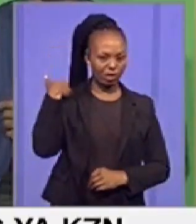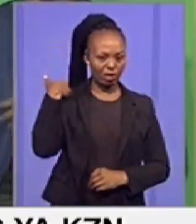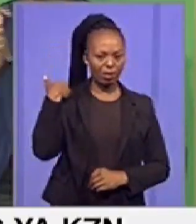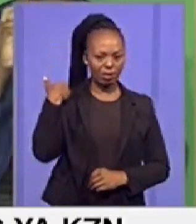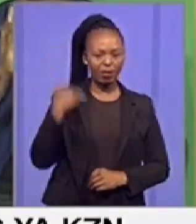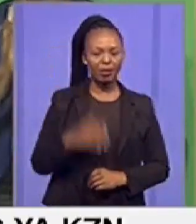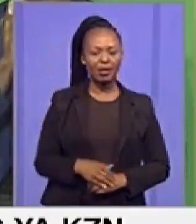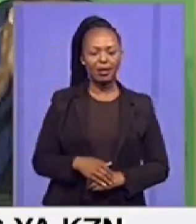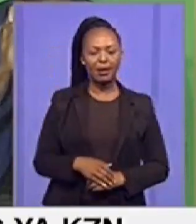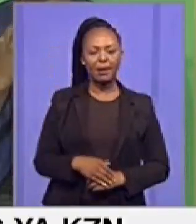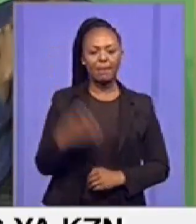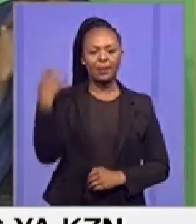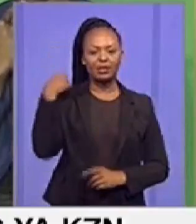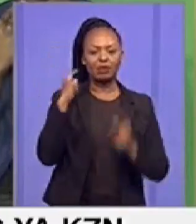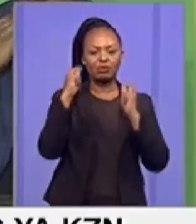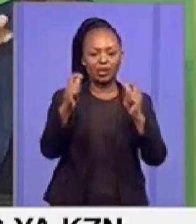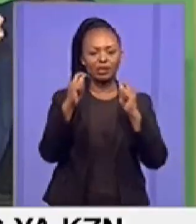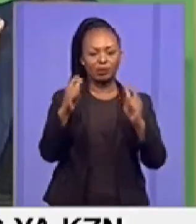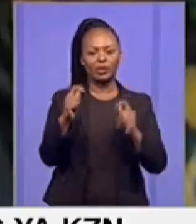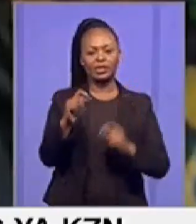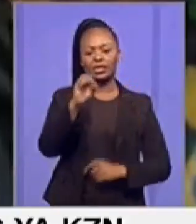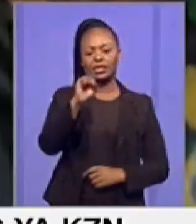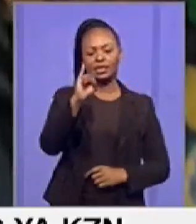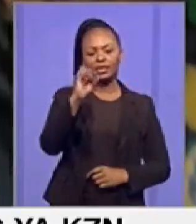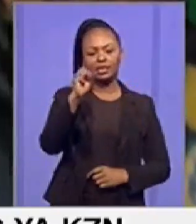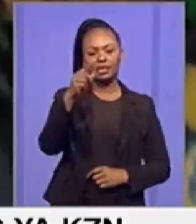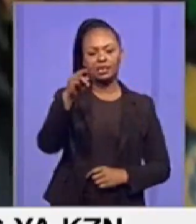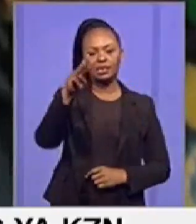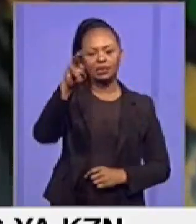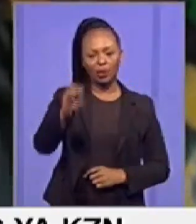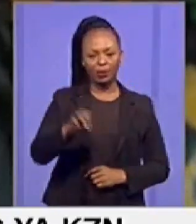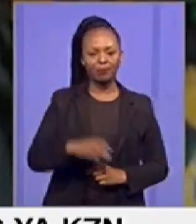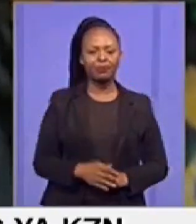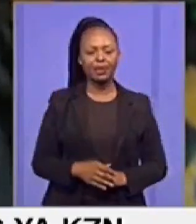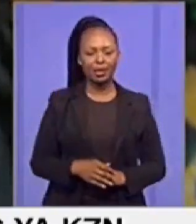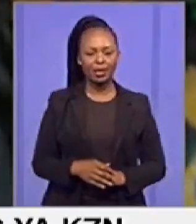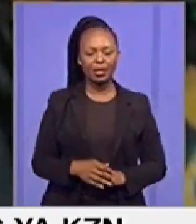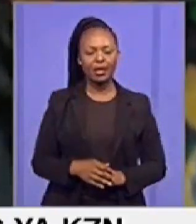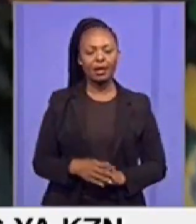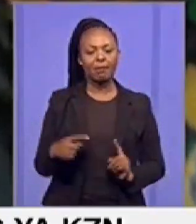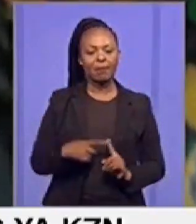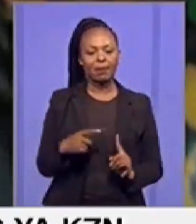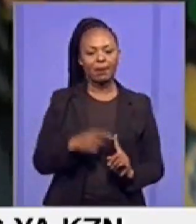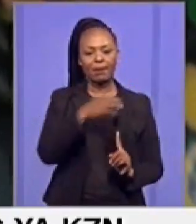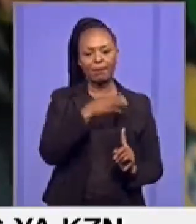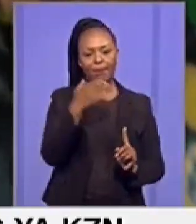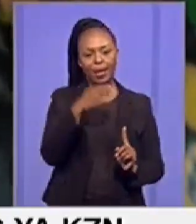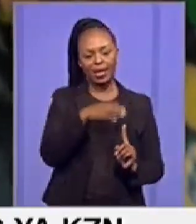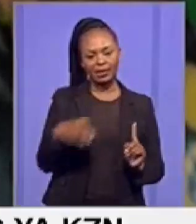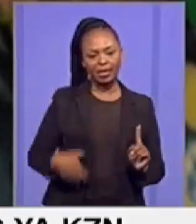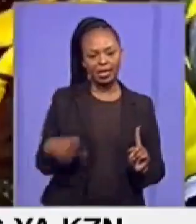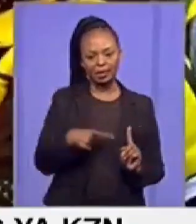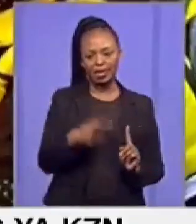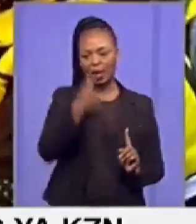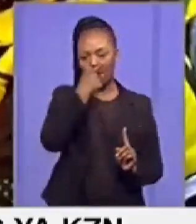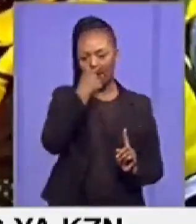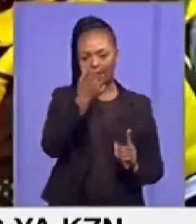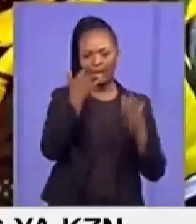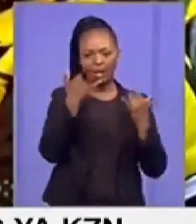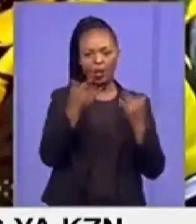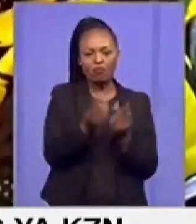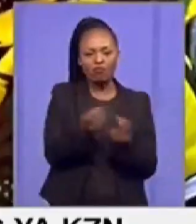be Ms. Sindisiwe Chikunga. Mopresidente Ramaphosa o ipileditse ho matona a matjha ho potlakela ho